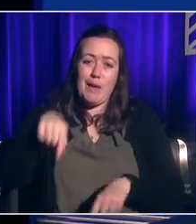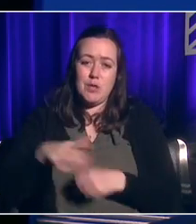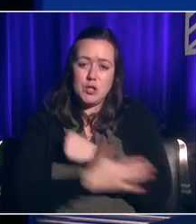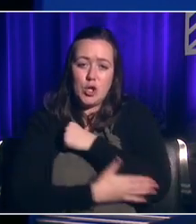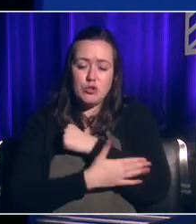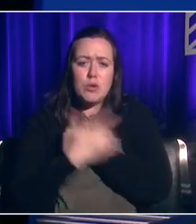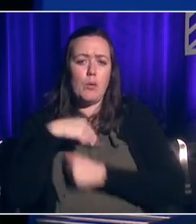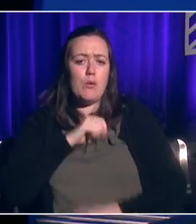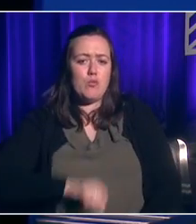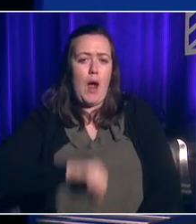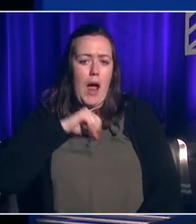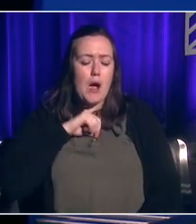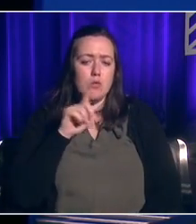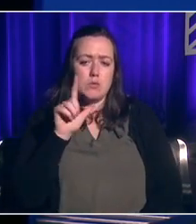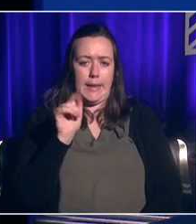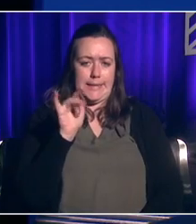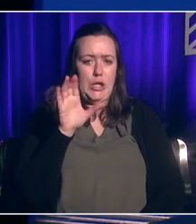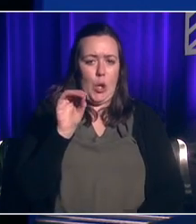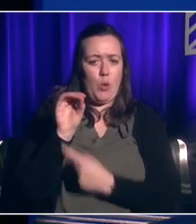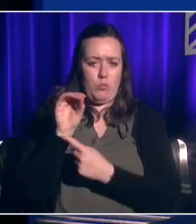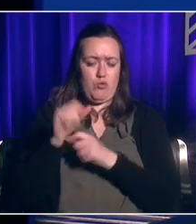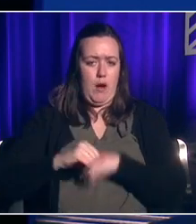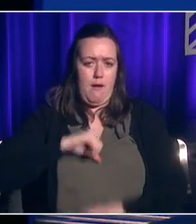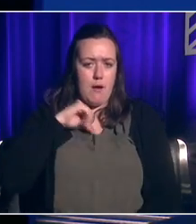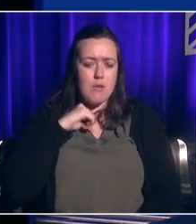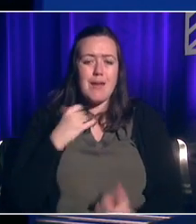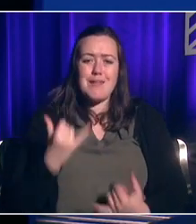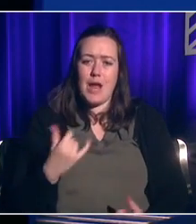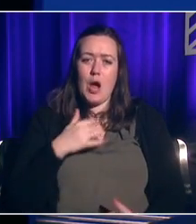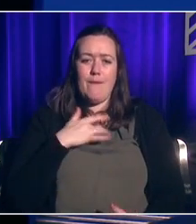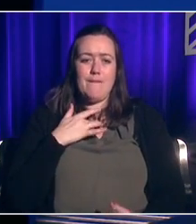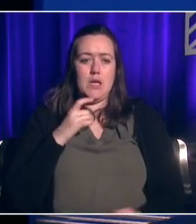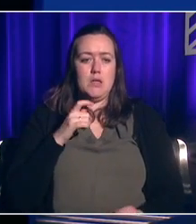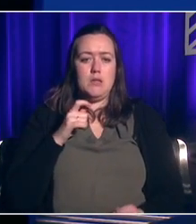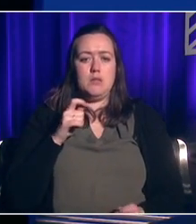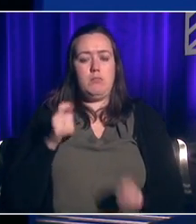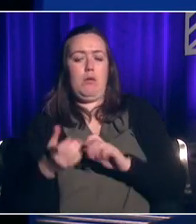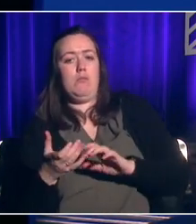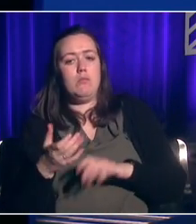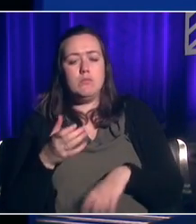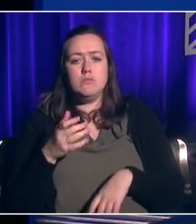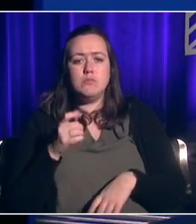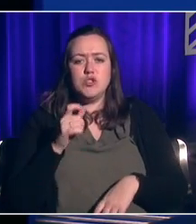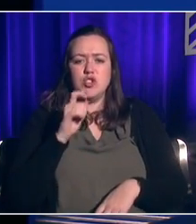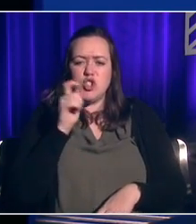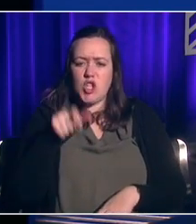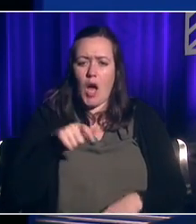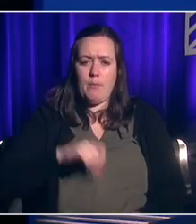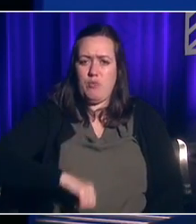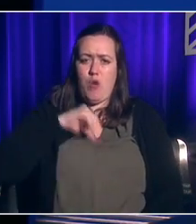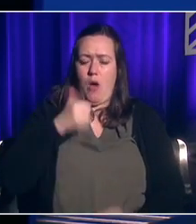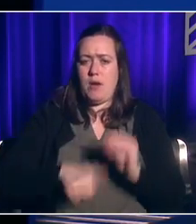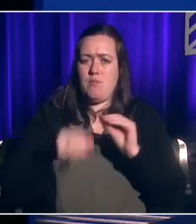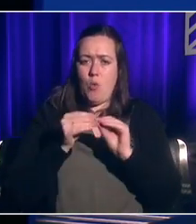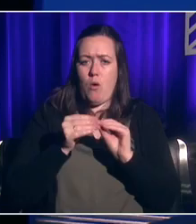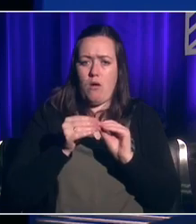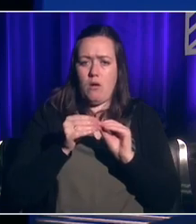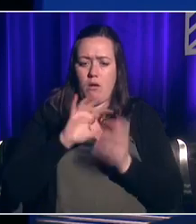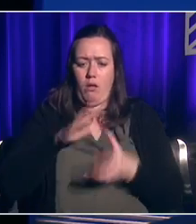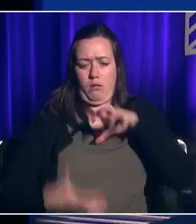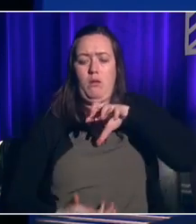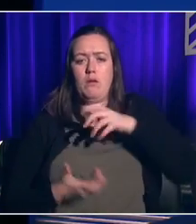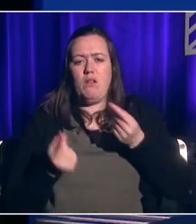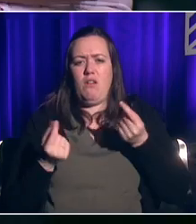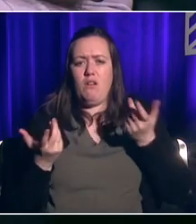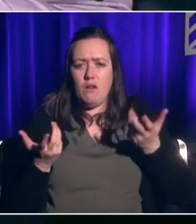from, we were proud to be Latino, but now it doesn't feel like we should be proud anymore. And I had to talk, you know, and I had this conversation with him. I